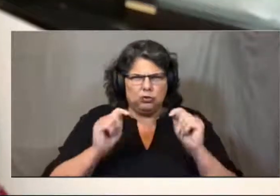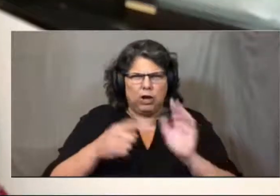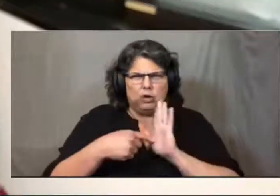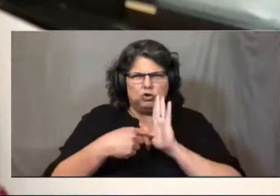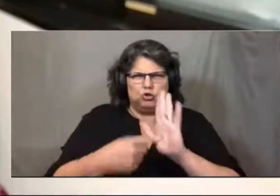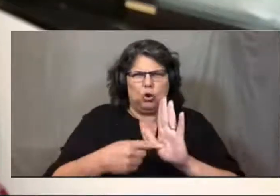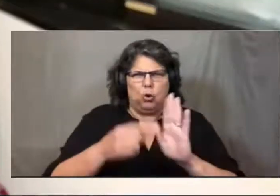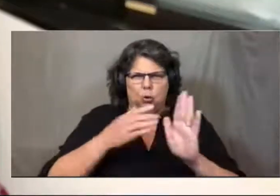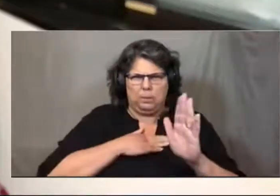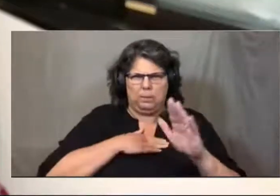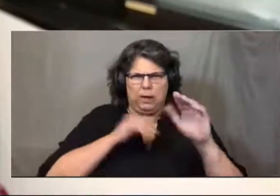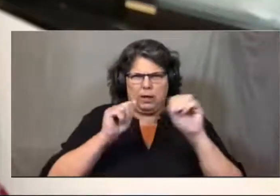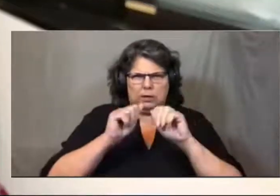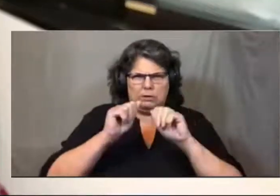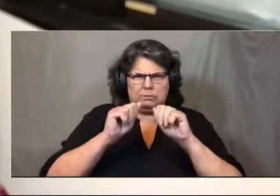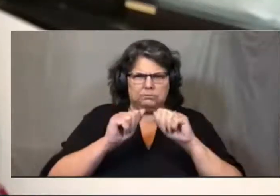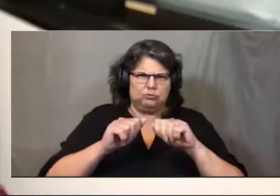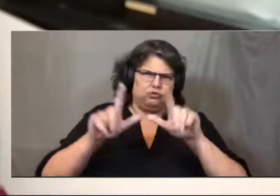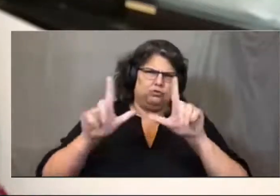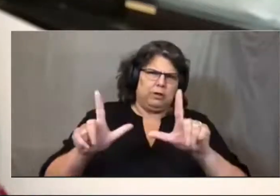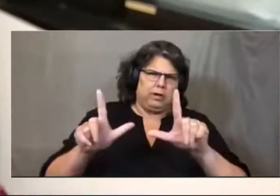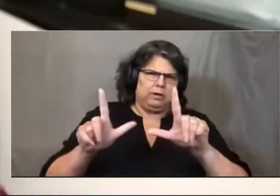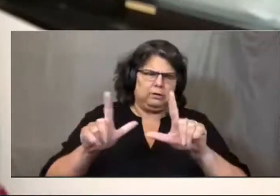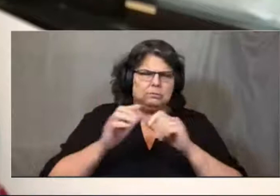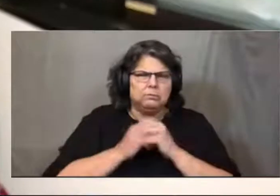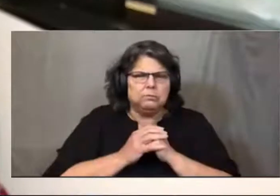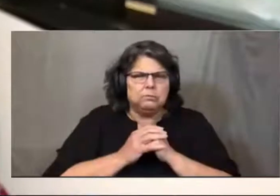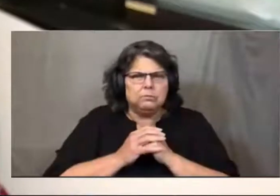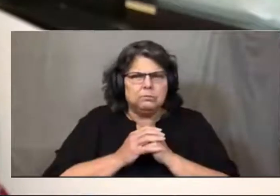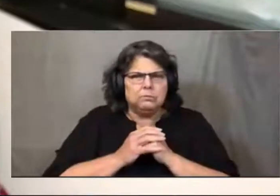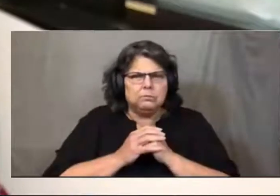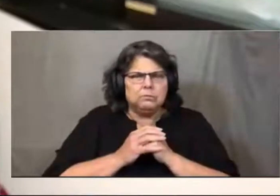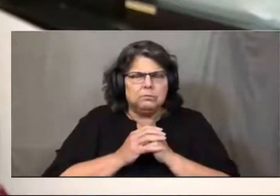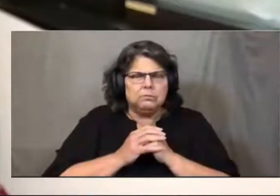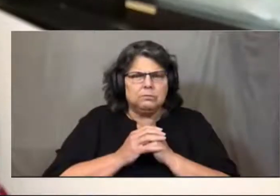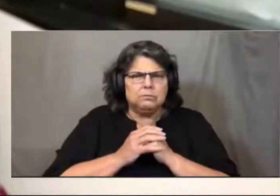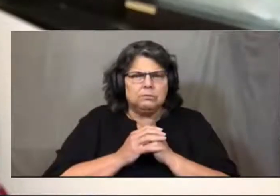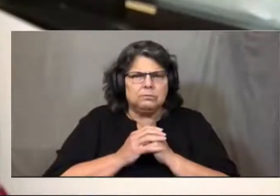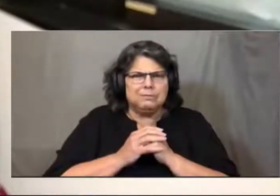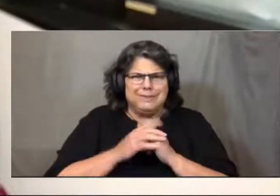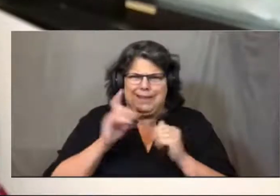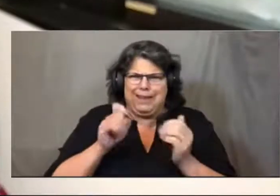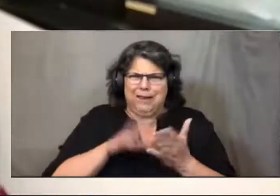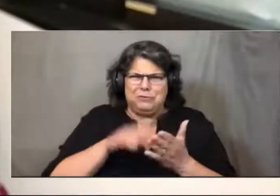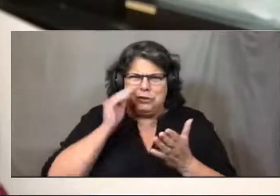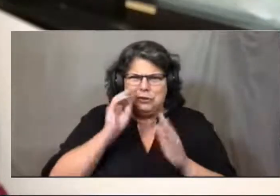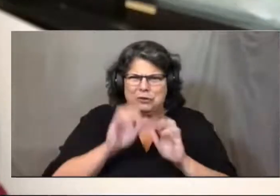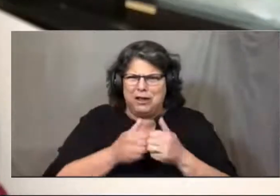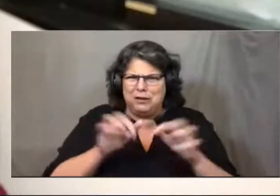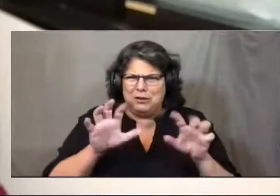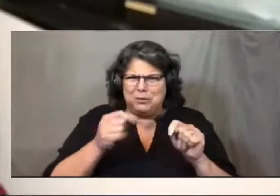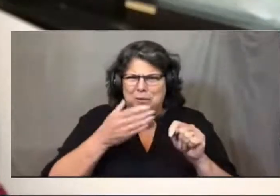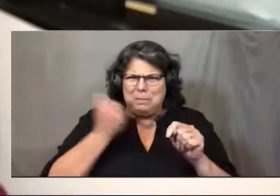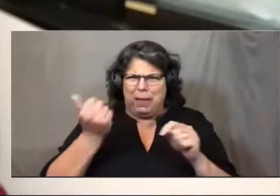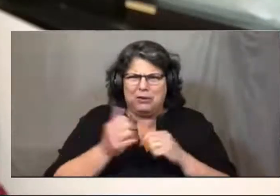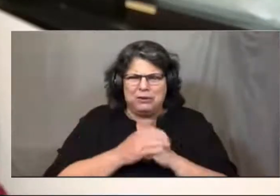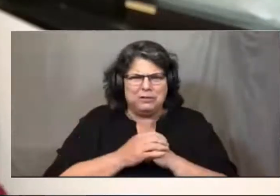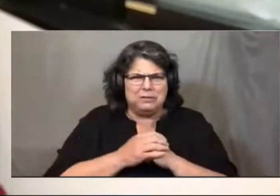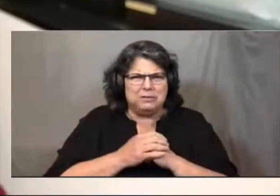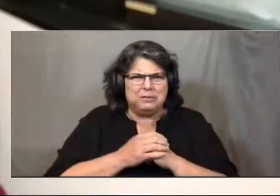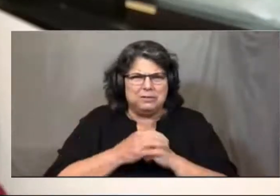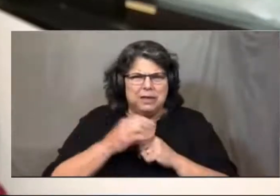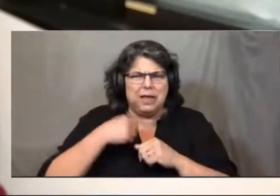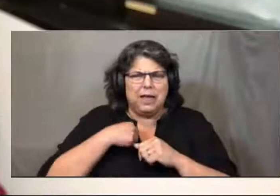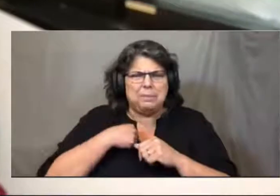shared. I'm going to have to learn how to do this better. Am I the speaker,